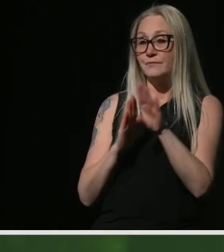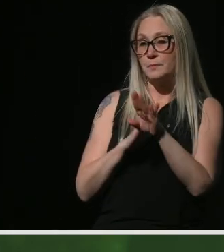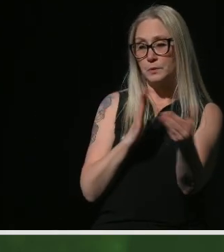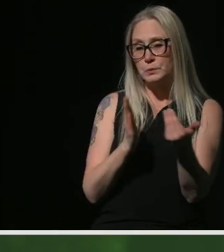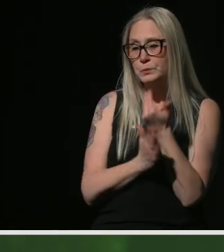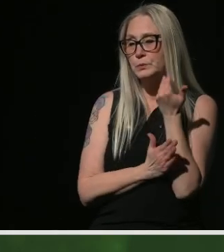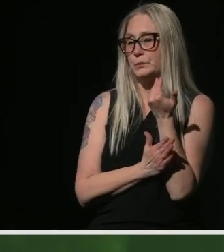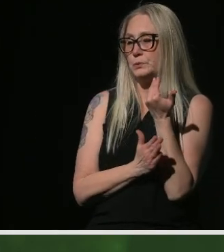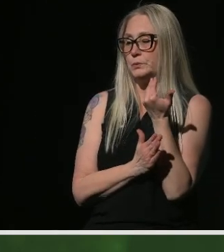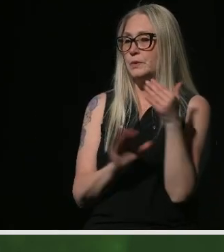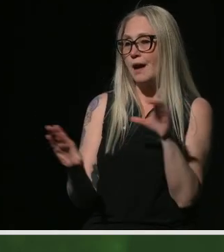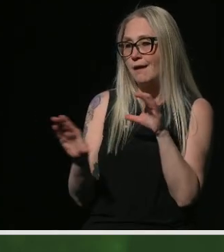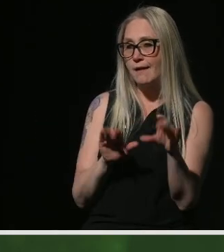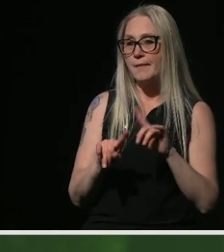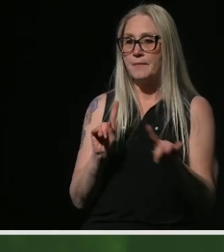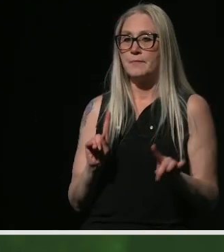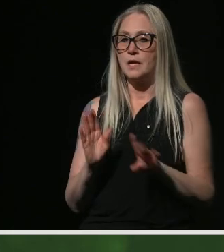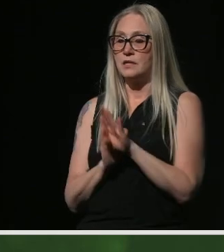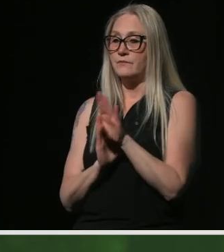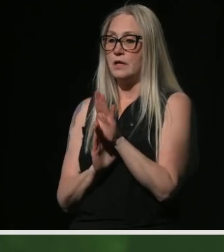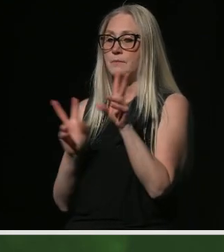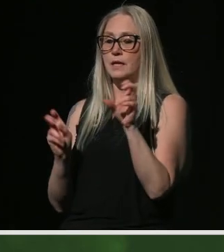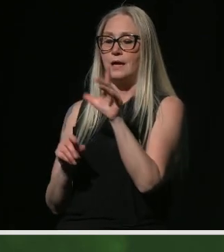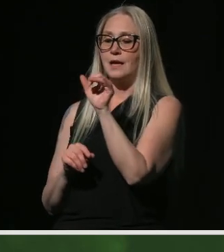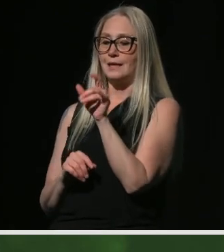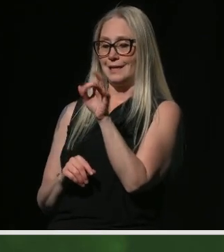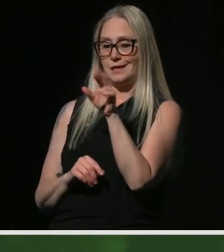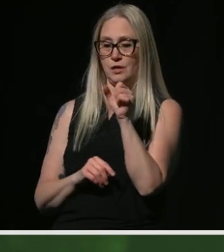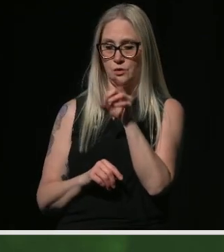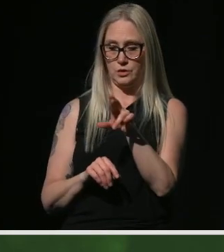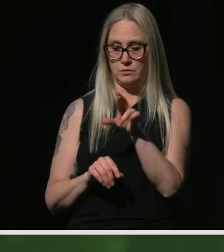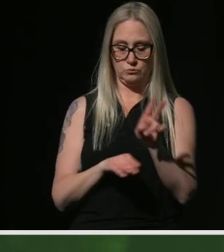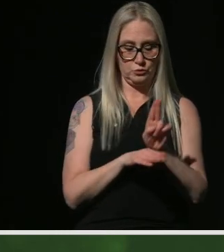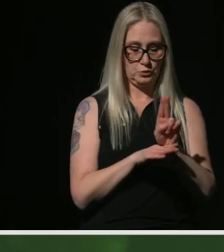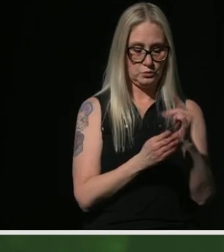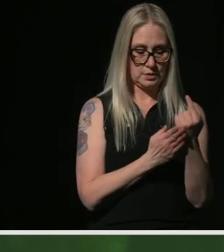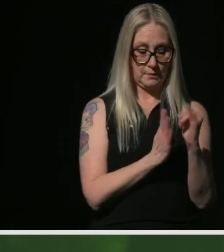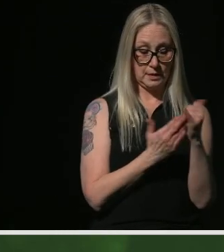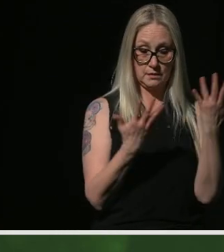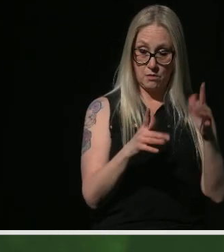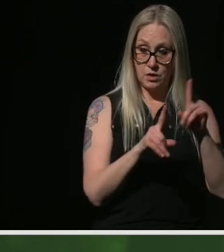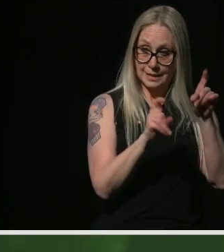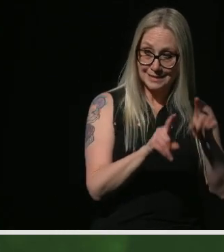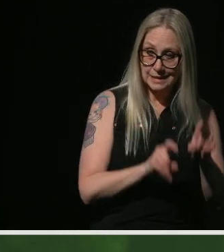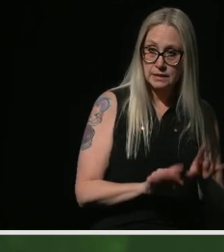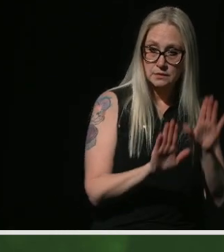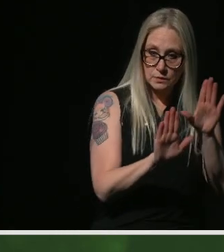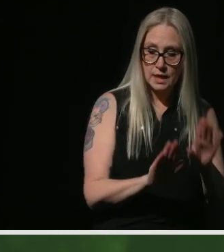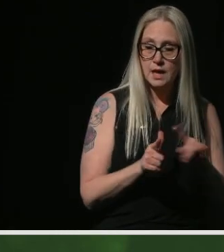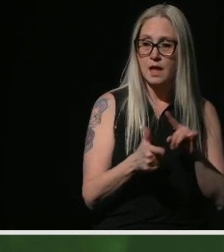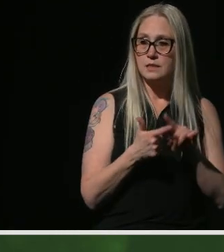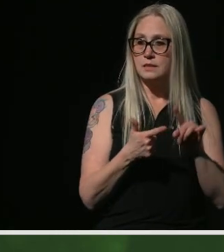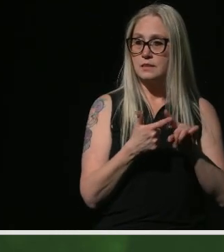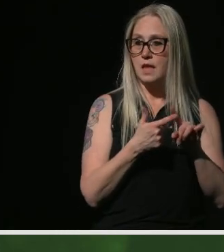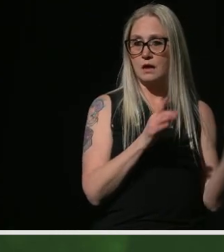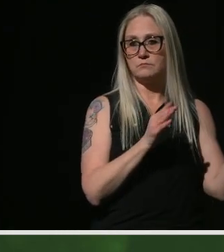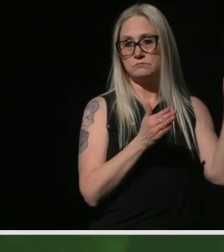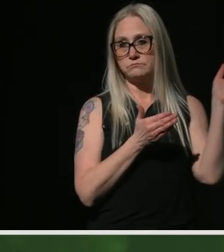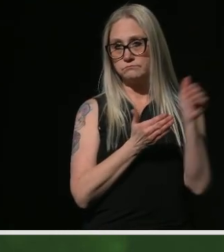active. It's actually developing a carrier to take existing actives that are well tested and bring new functions to them and making them better for the